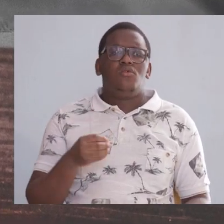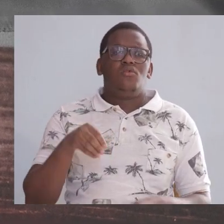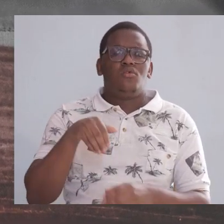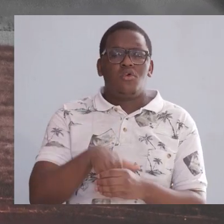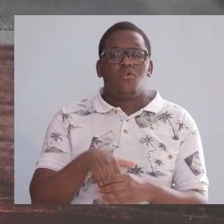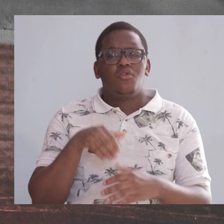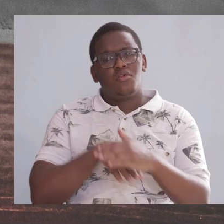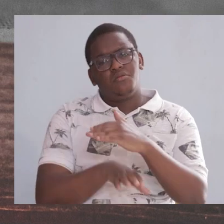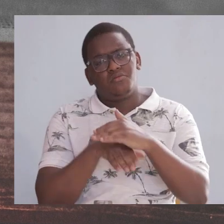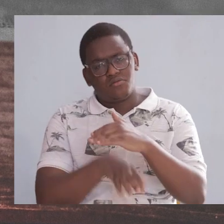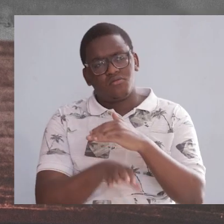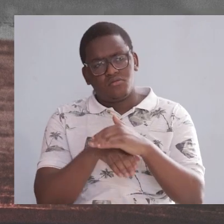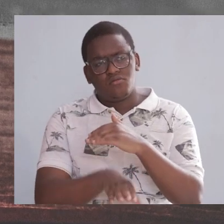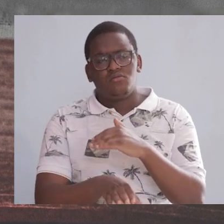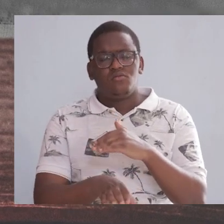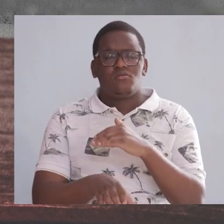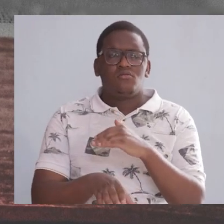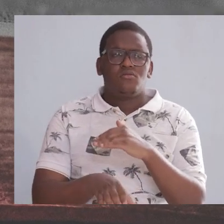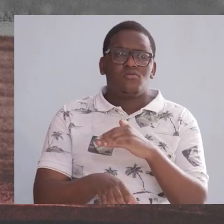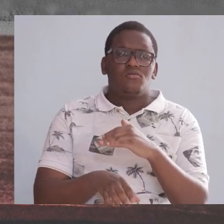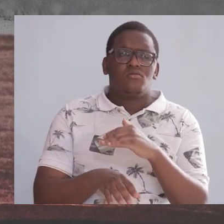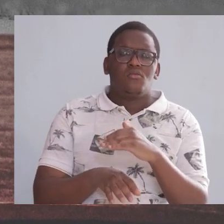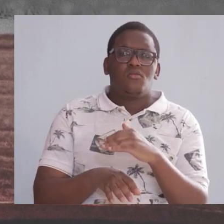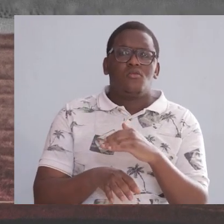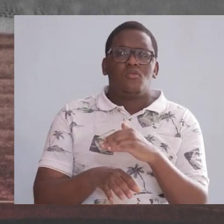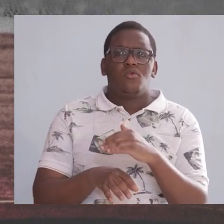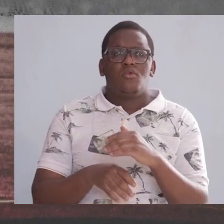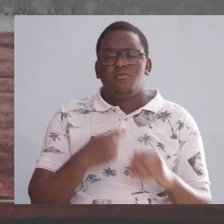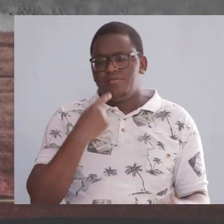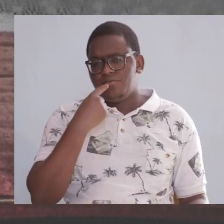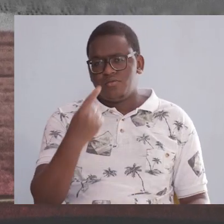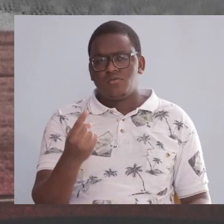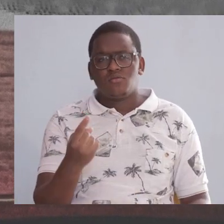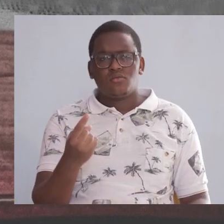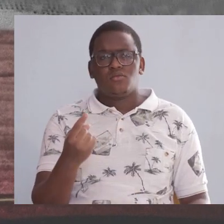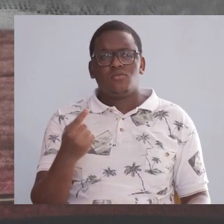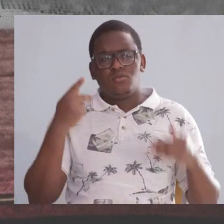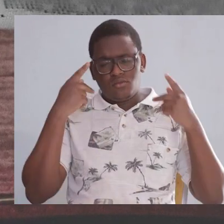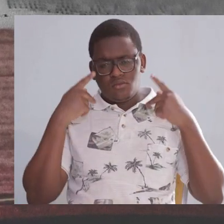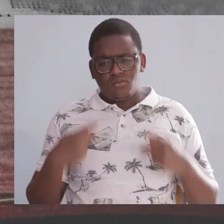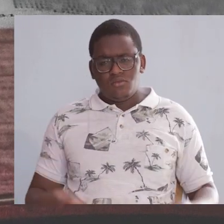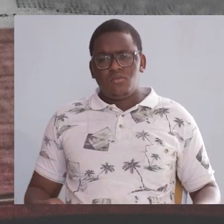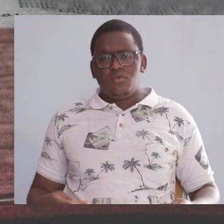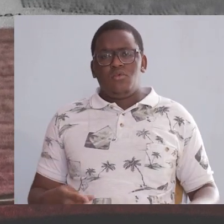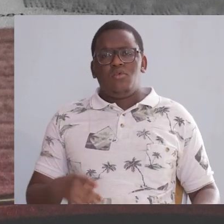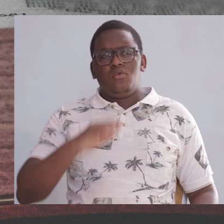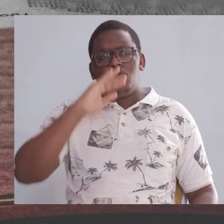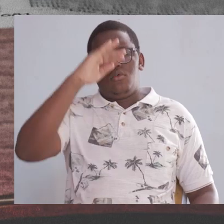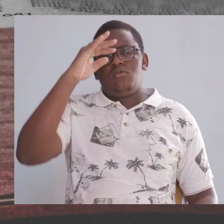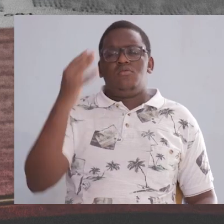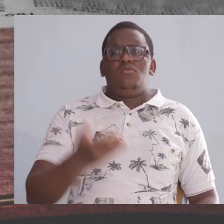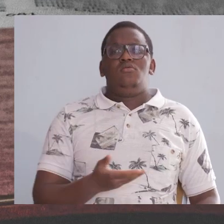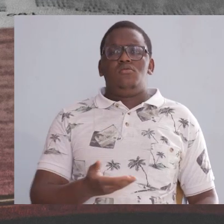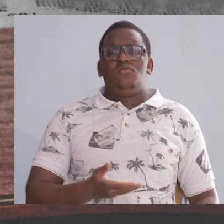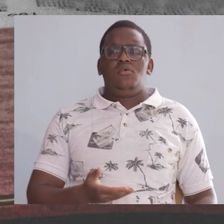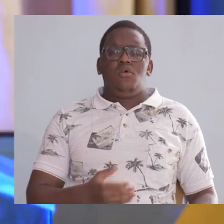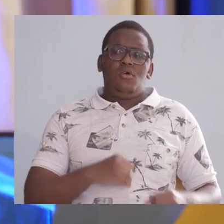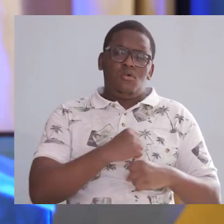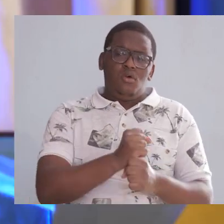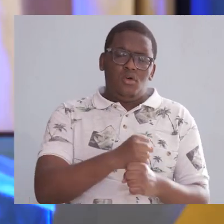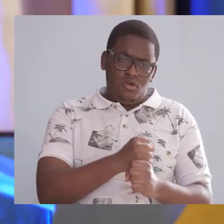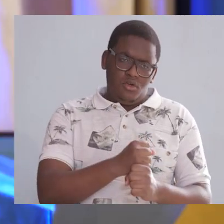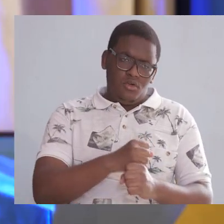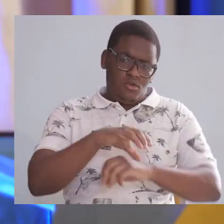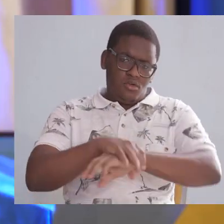verses 19. The advice, therefore, to all people, especially our young people, is that they should seek to work with their own